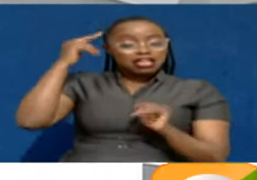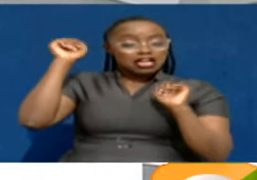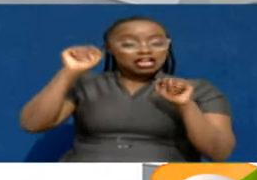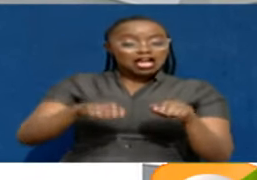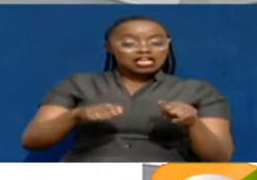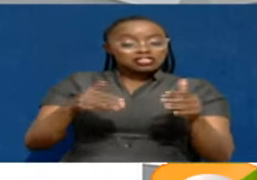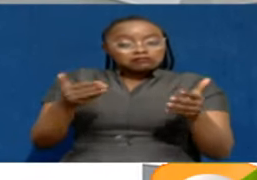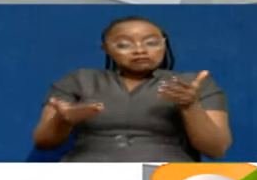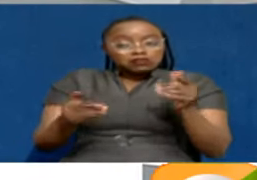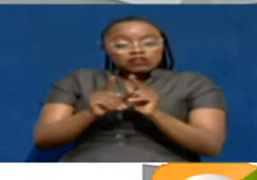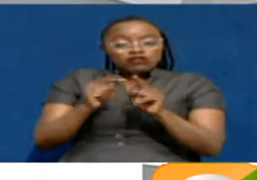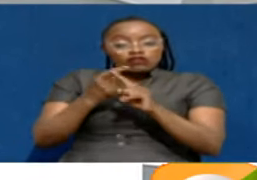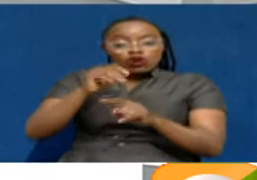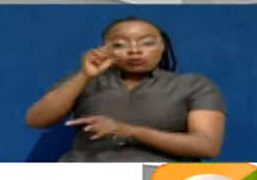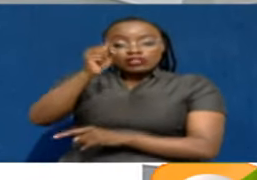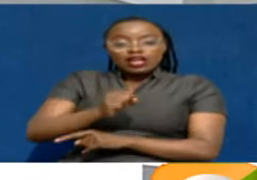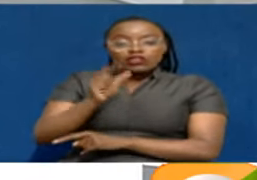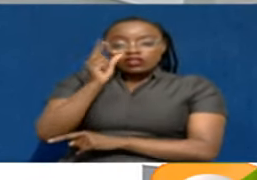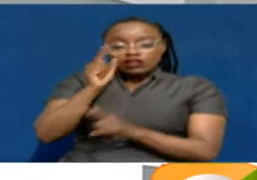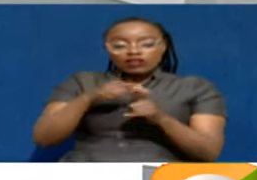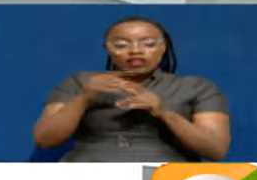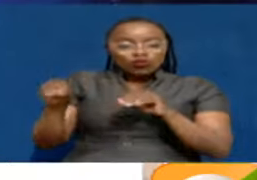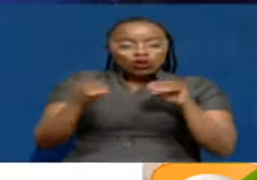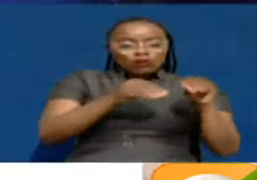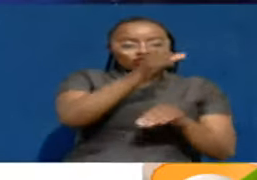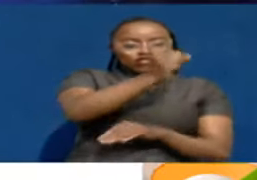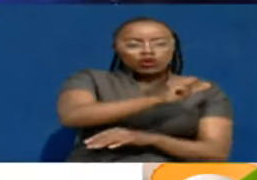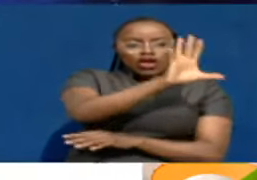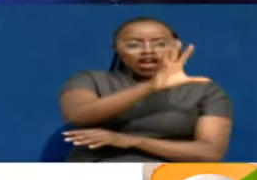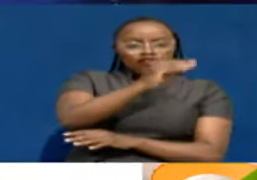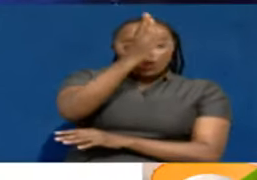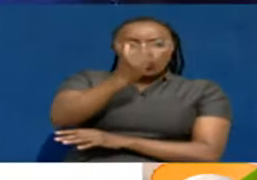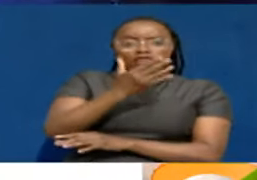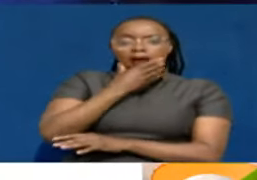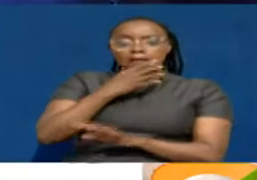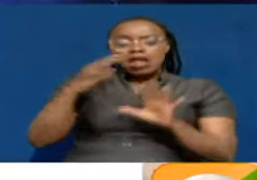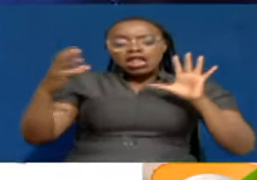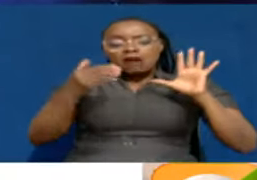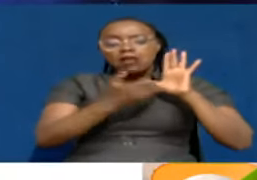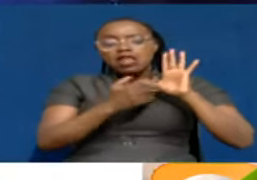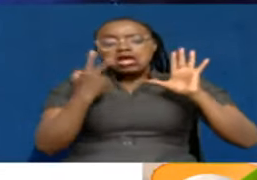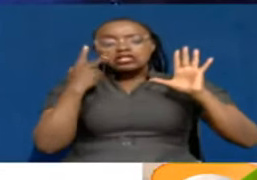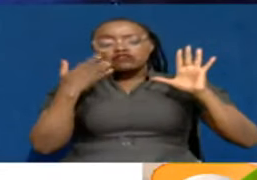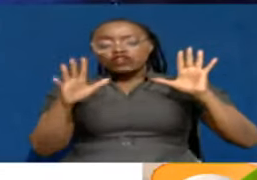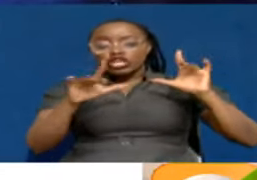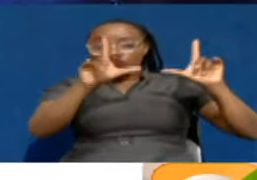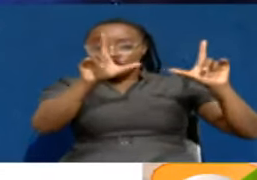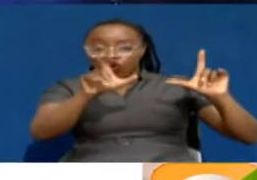can swing from South Sudan to South Africa mm-hmm. because the man on the screen behind us,